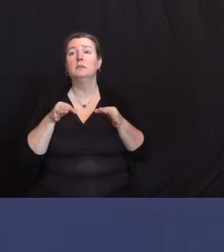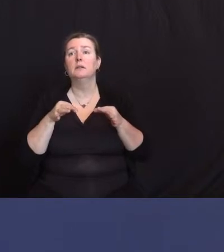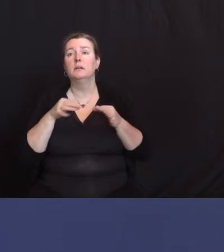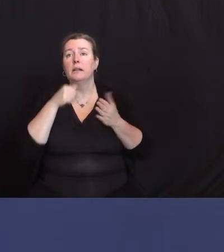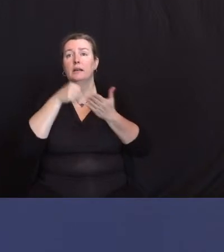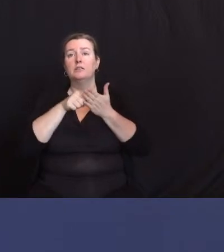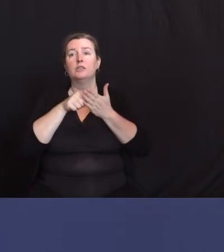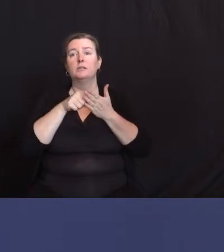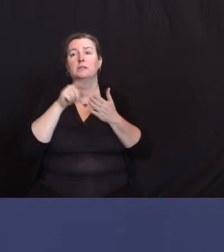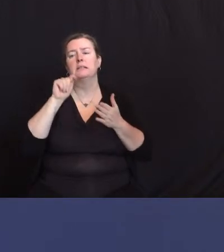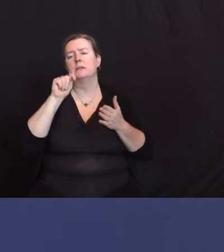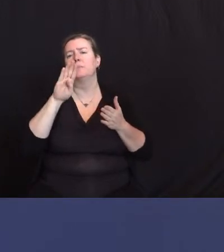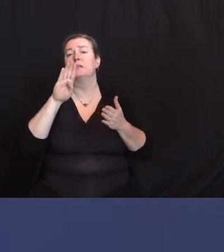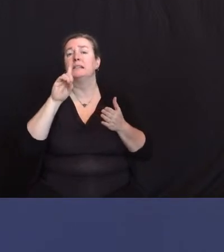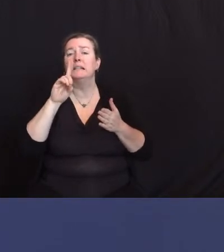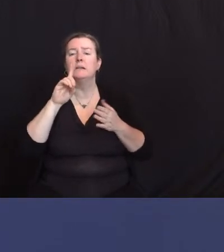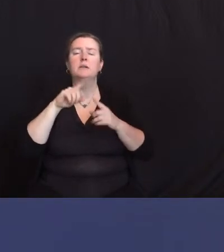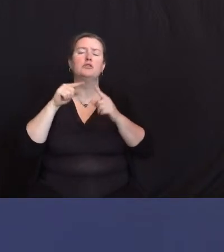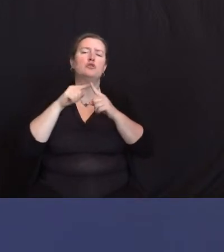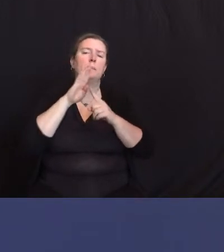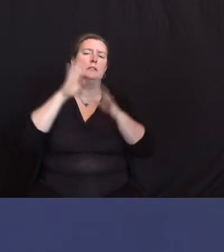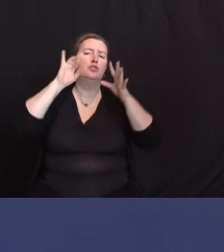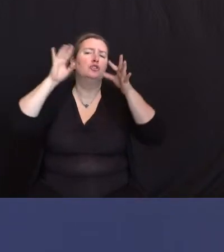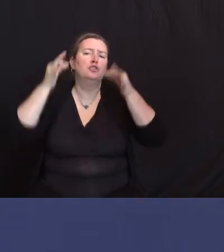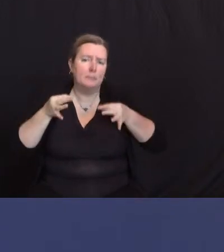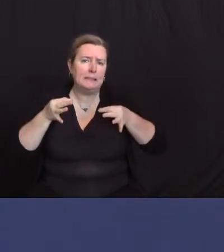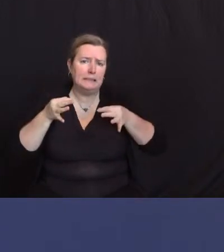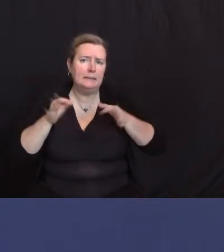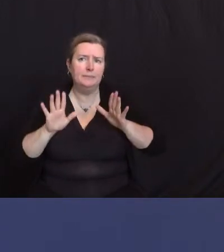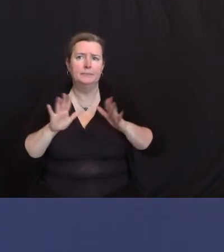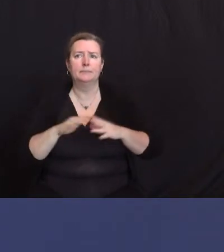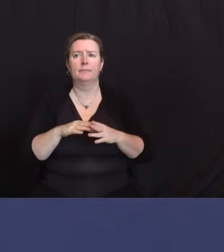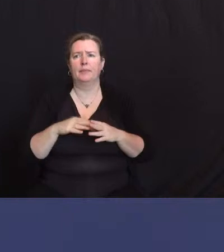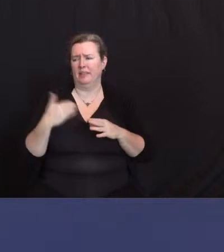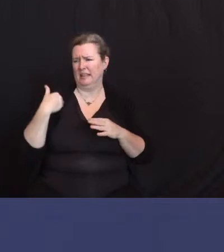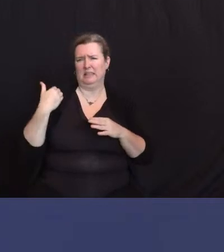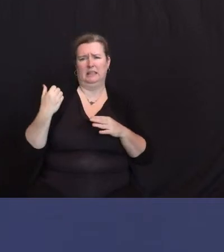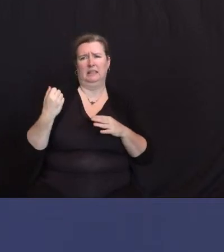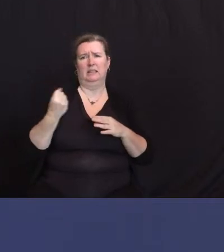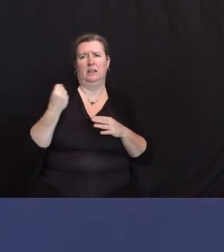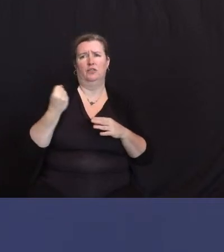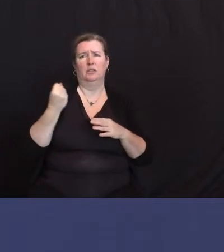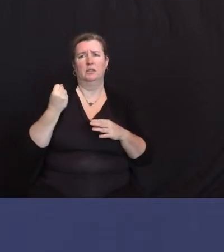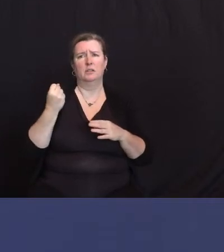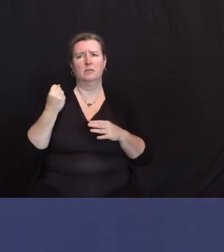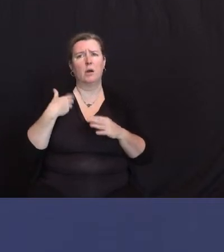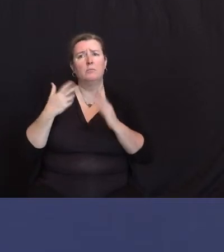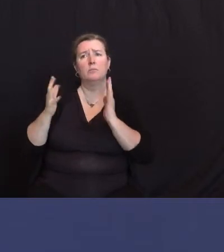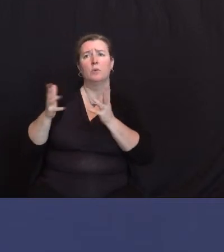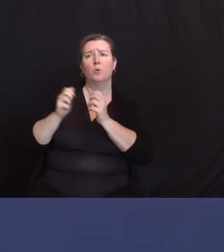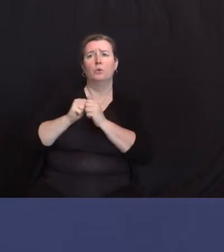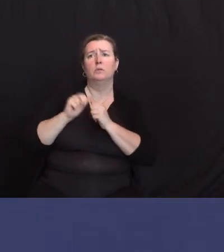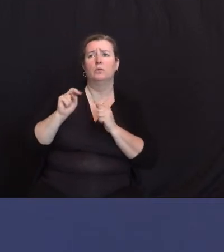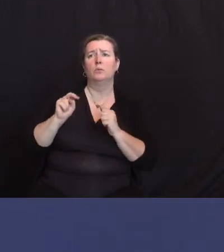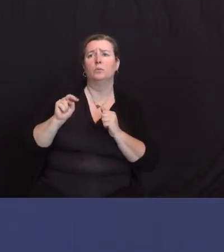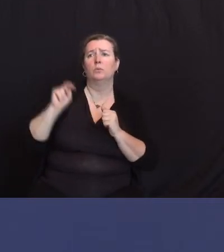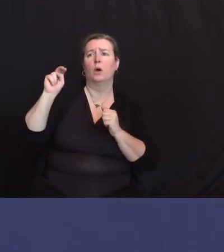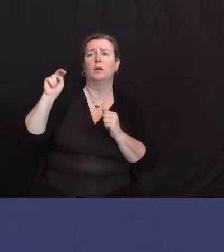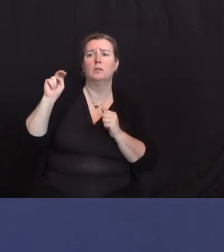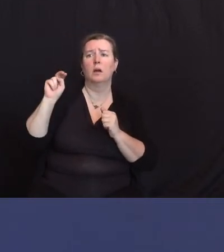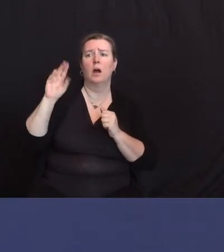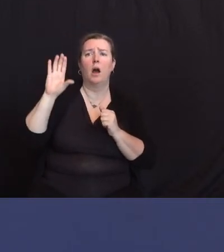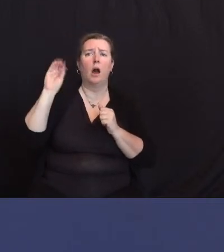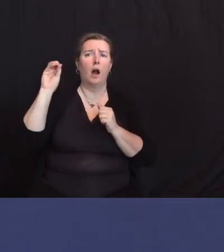But spoke at the end of the day, I think on Saturday, with the NORTHCOM commander. So that's a big deal in the